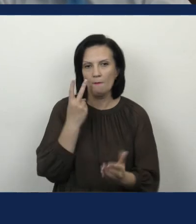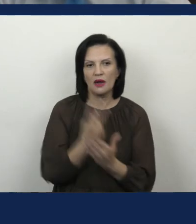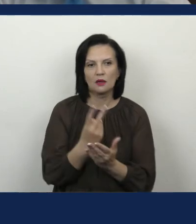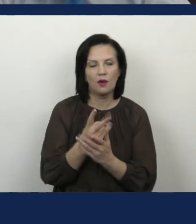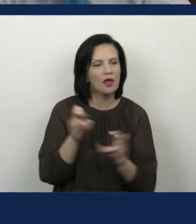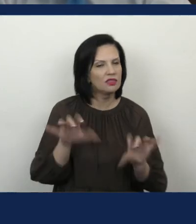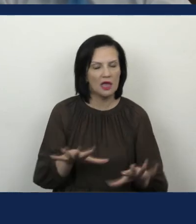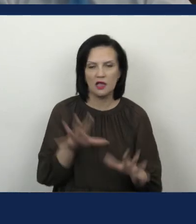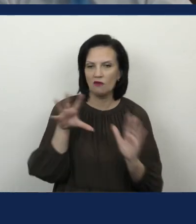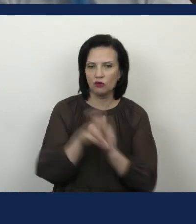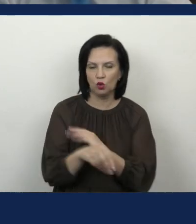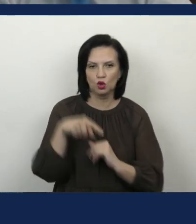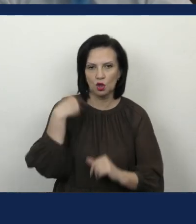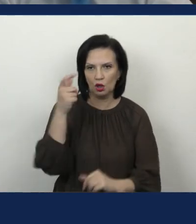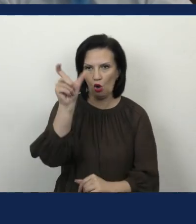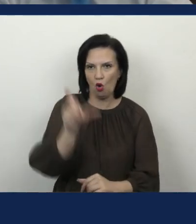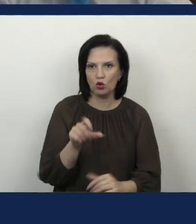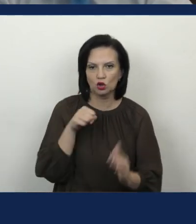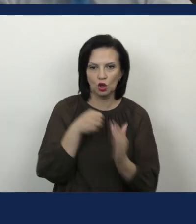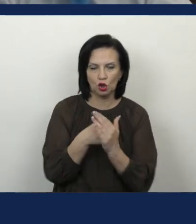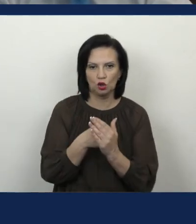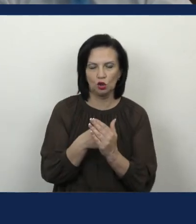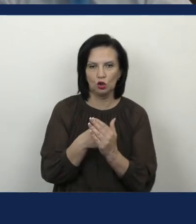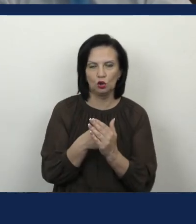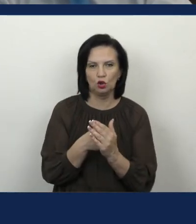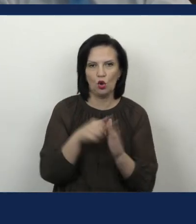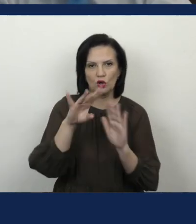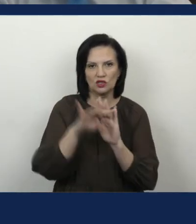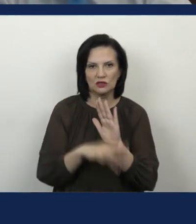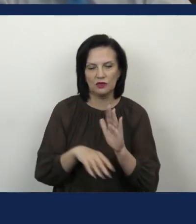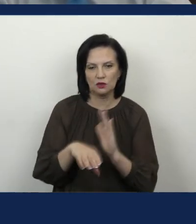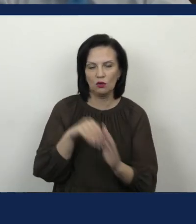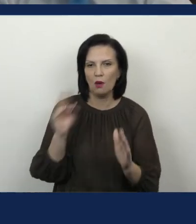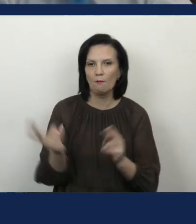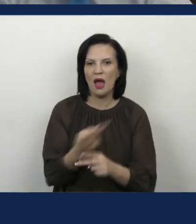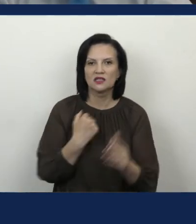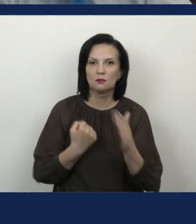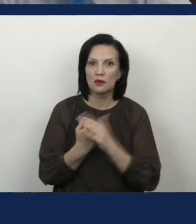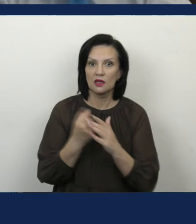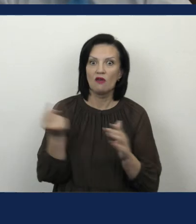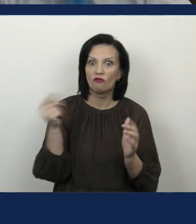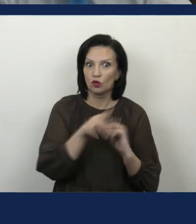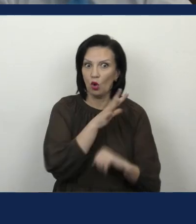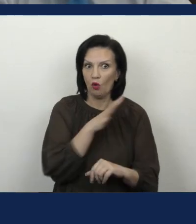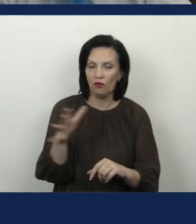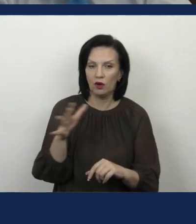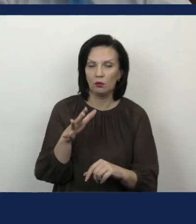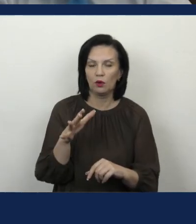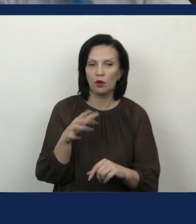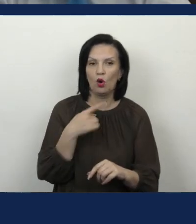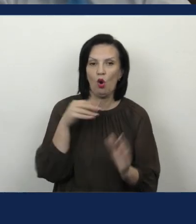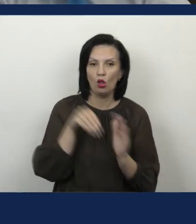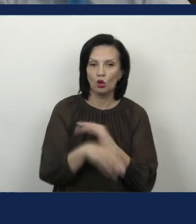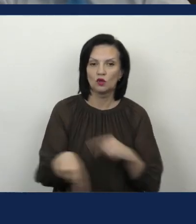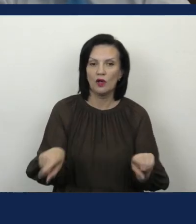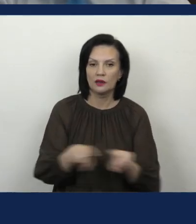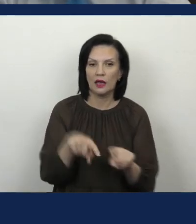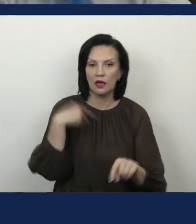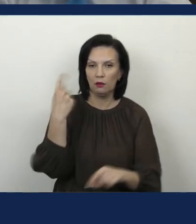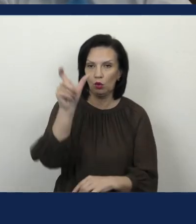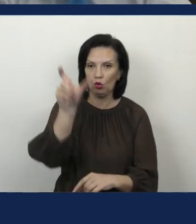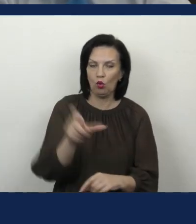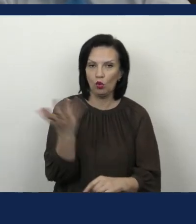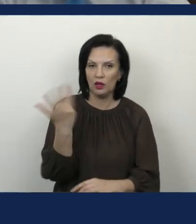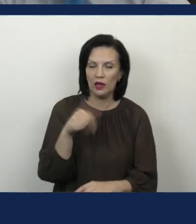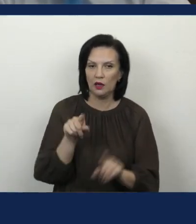invalidating voting, suggests that people should not only be put without any grounds on the voter list, but that